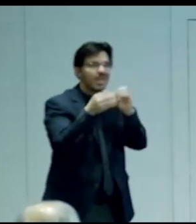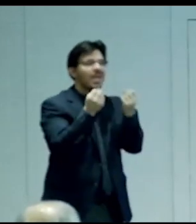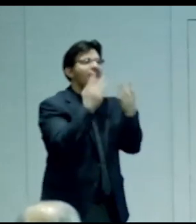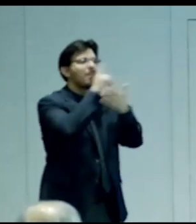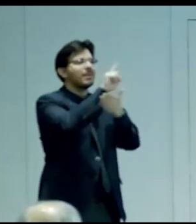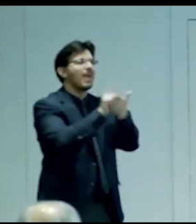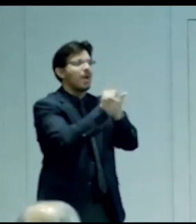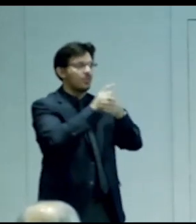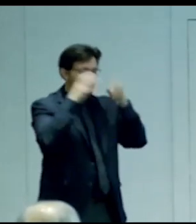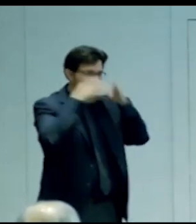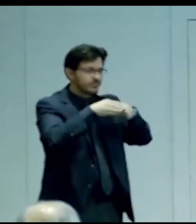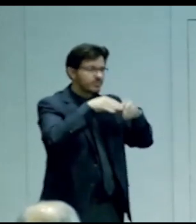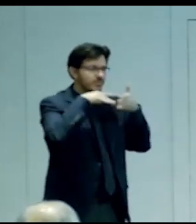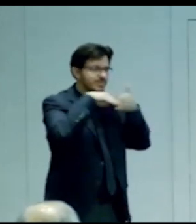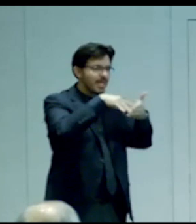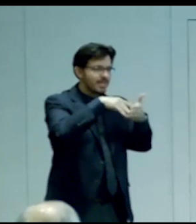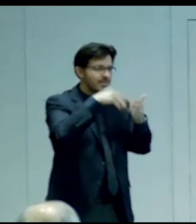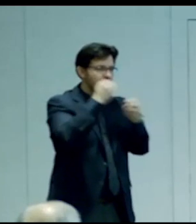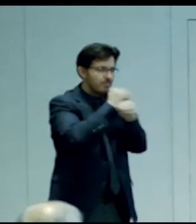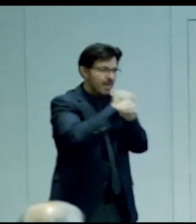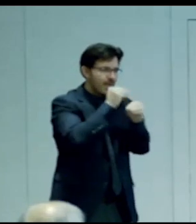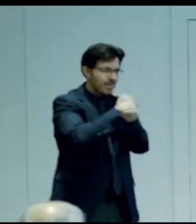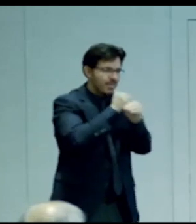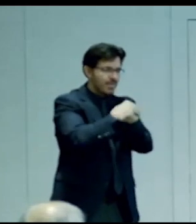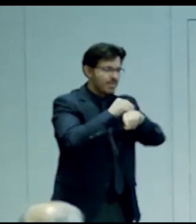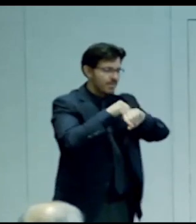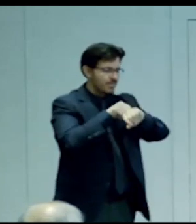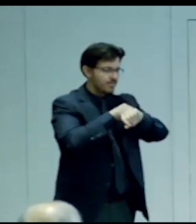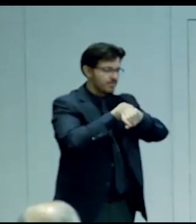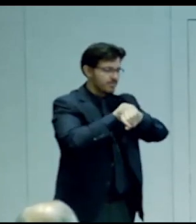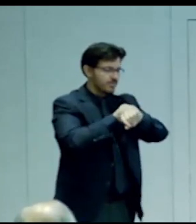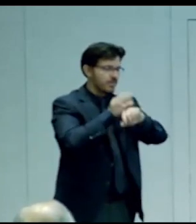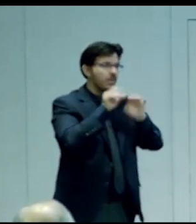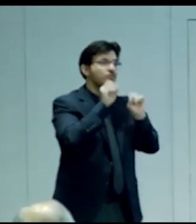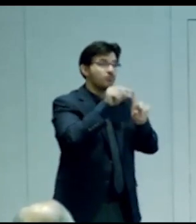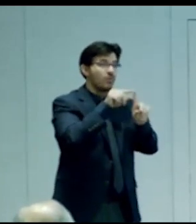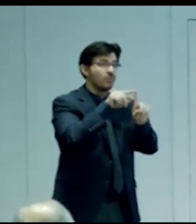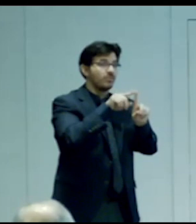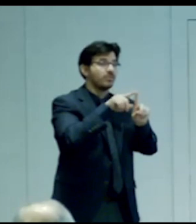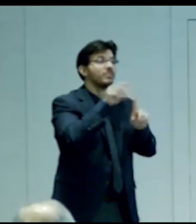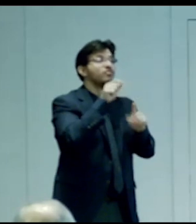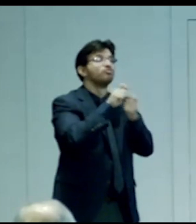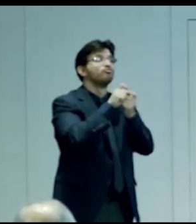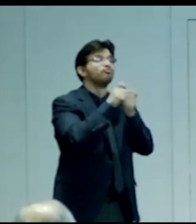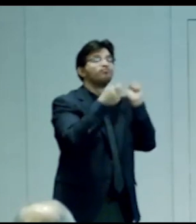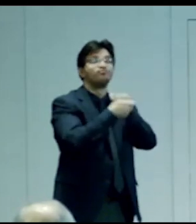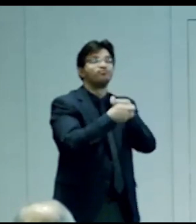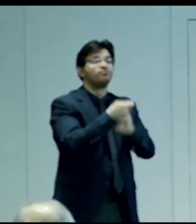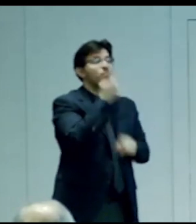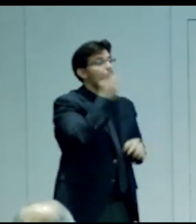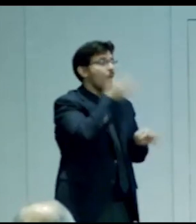put into the study of mathematics. So in other words, by changing one simple definition